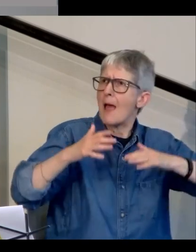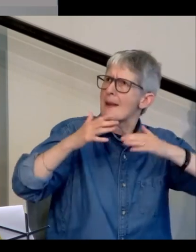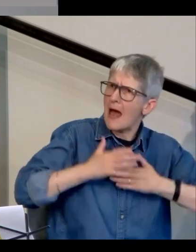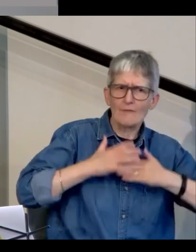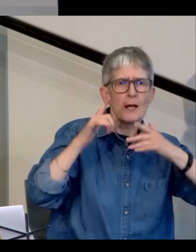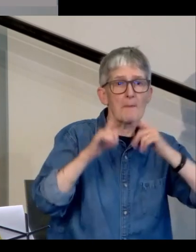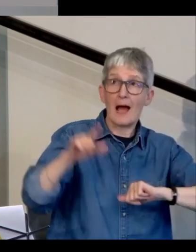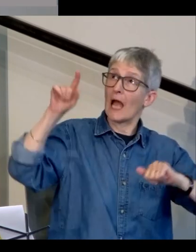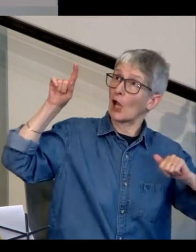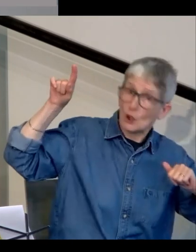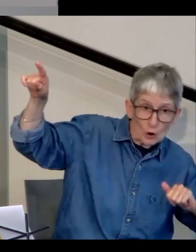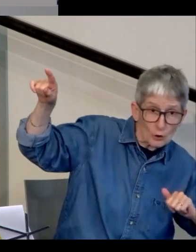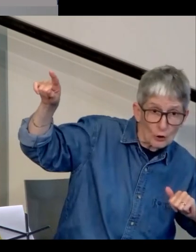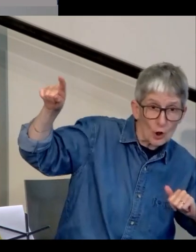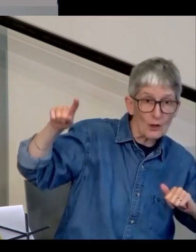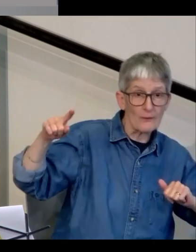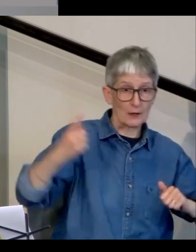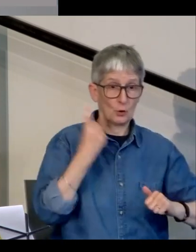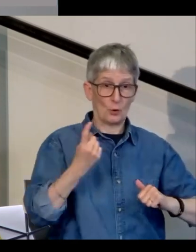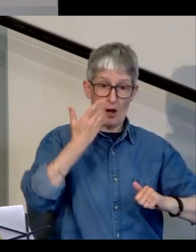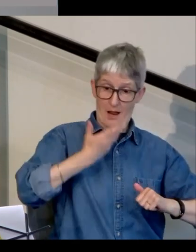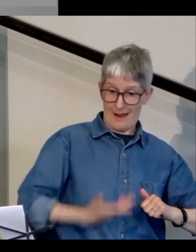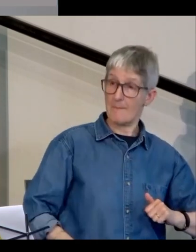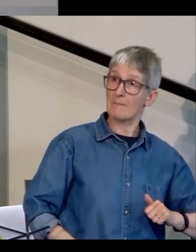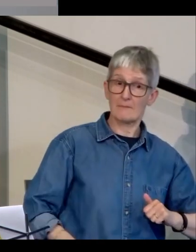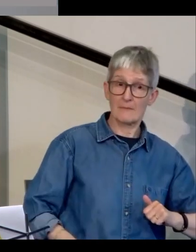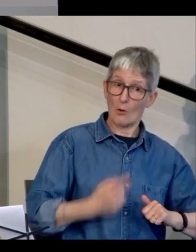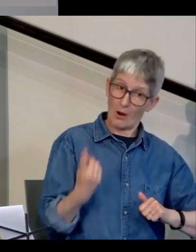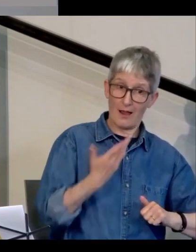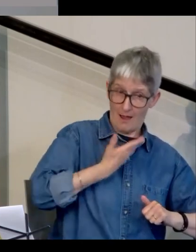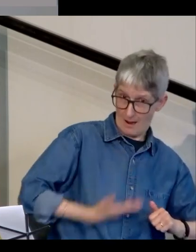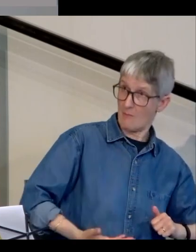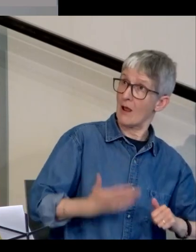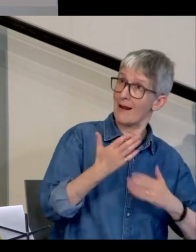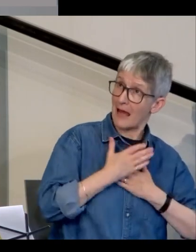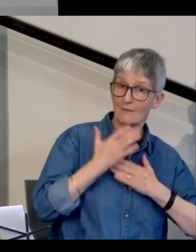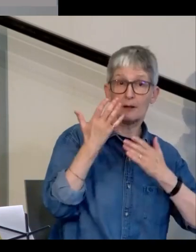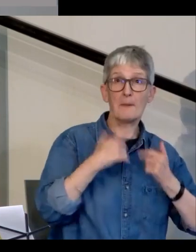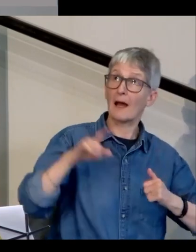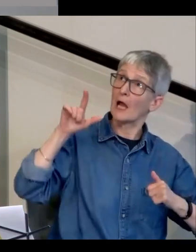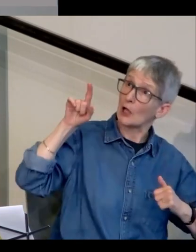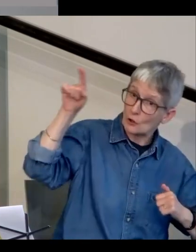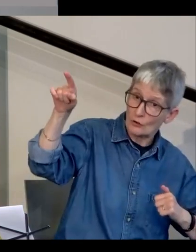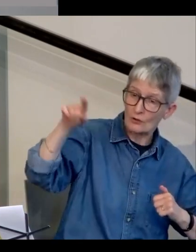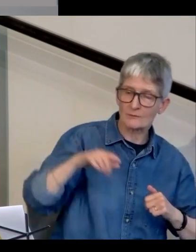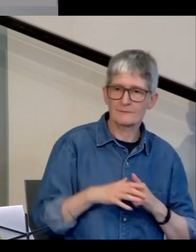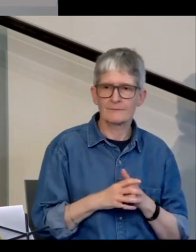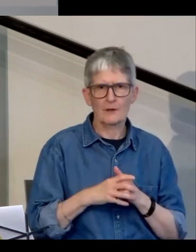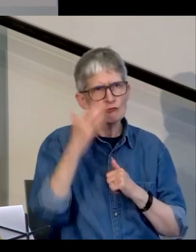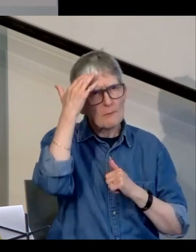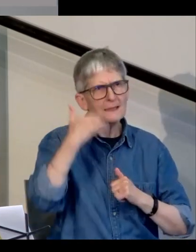you. That's who I am. That's who I am. It reminds me that my